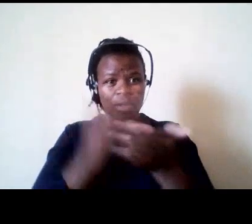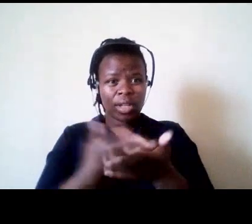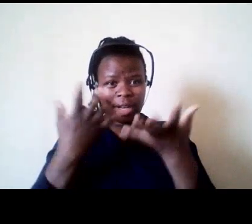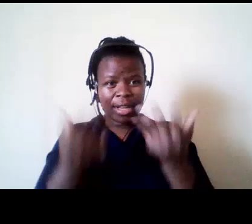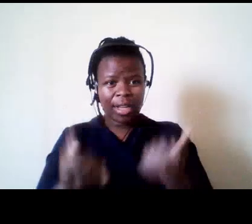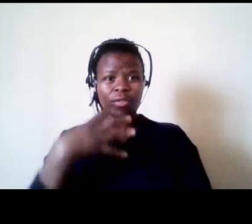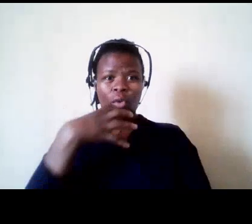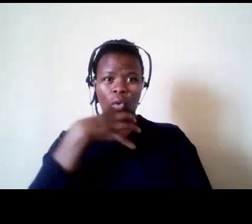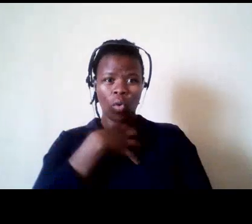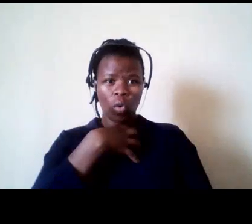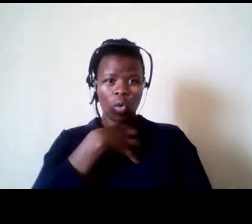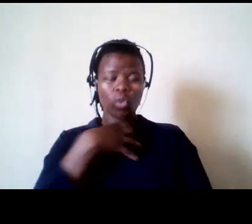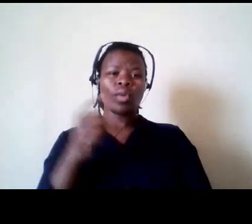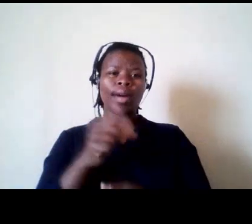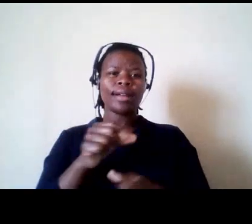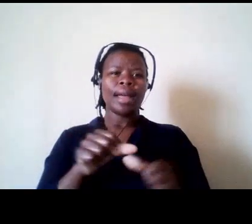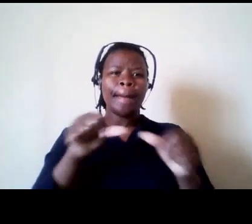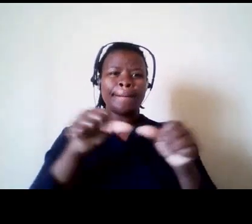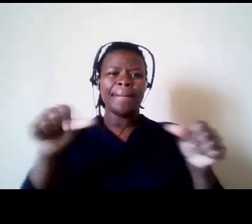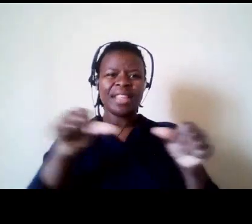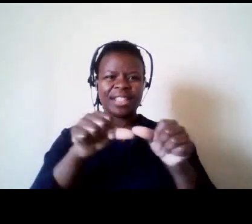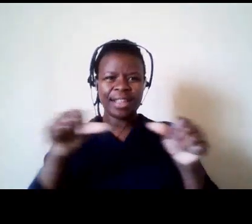in regards to what